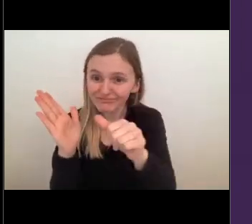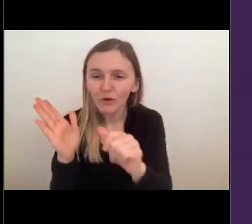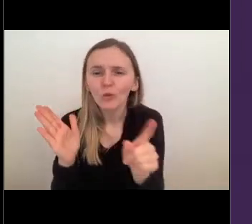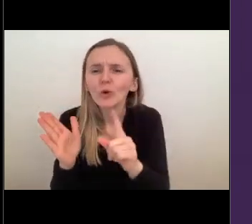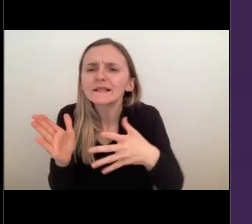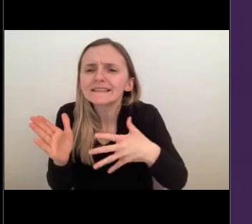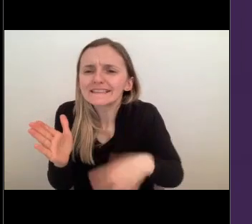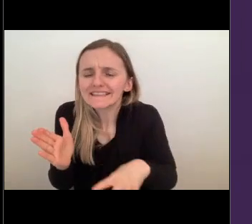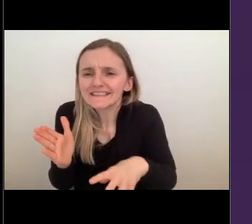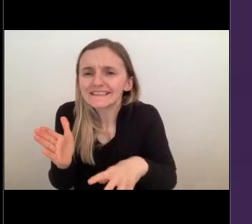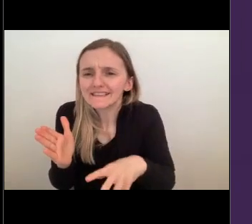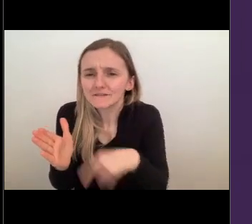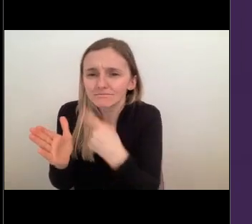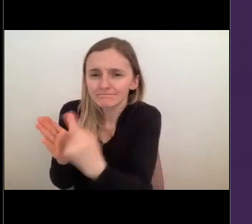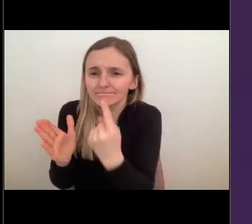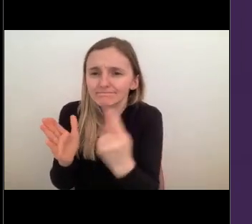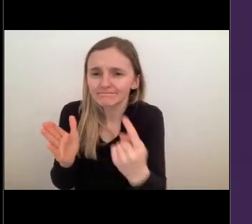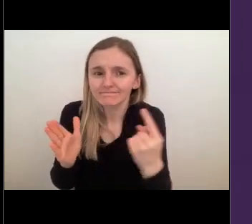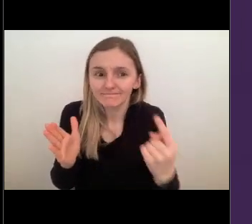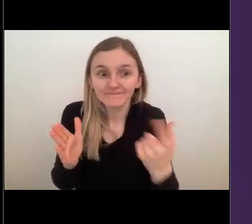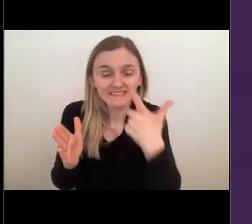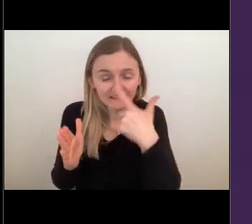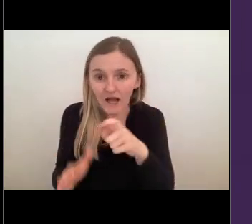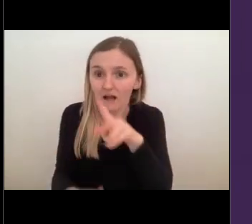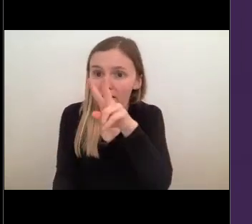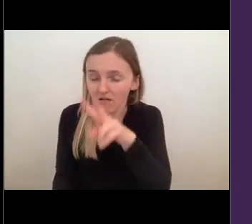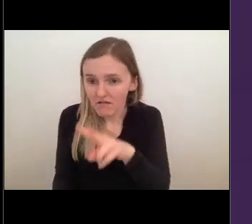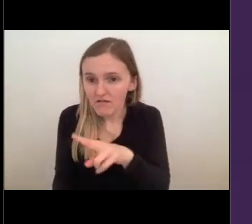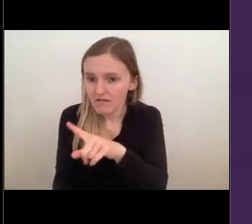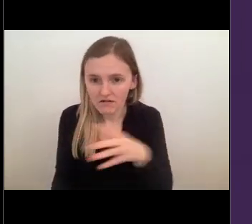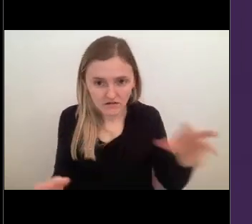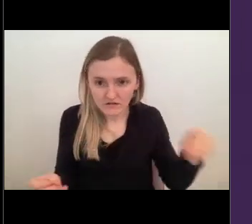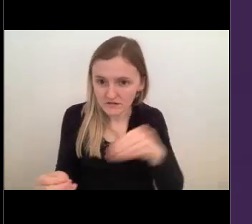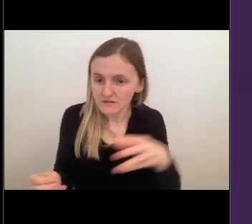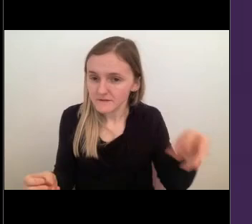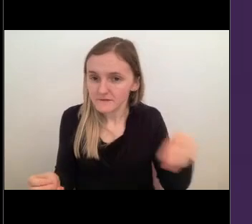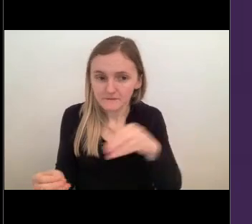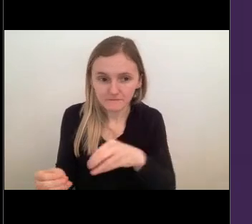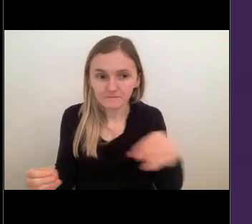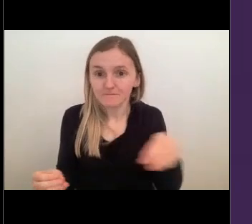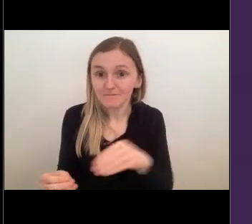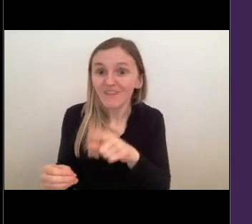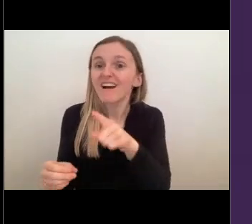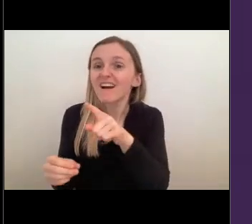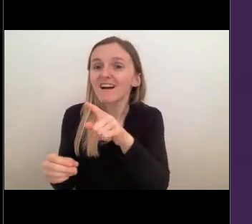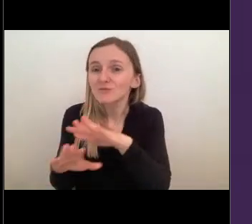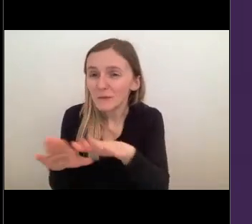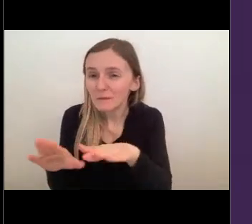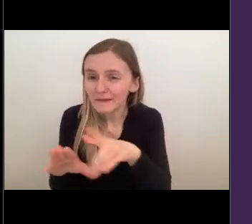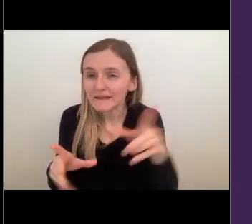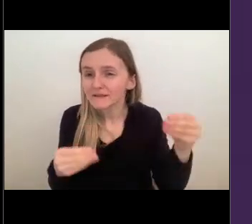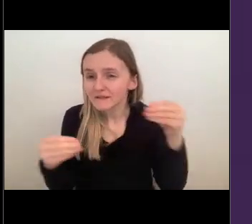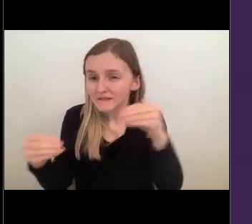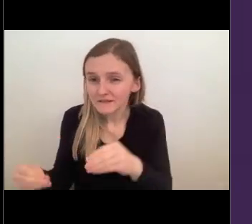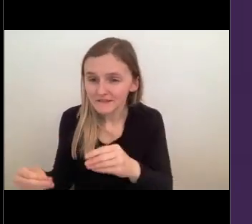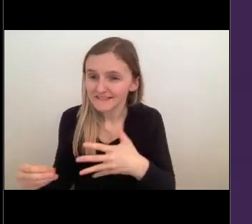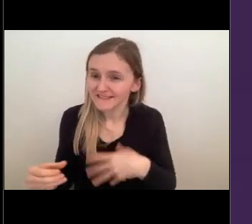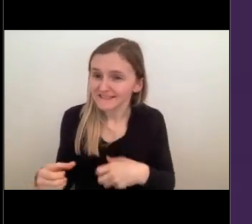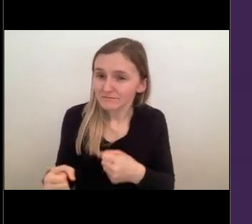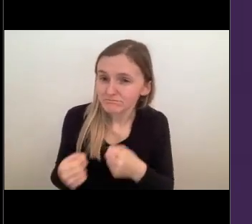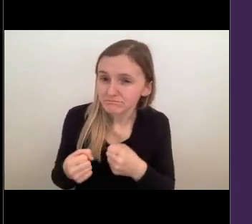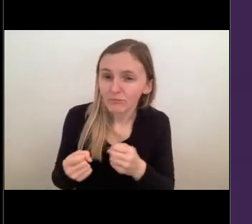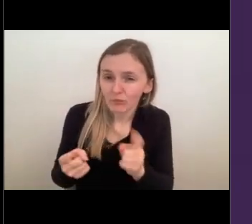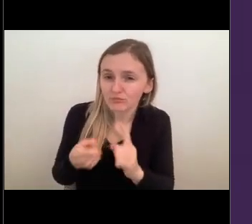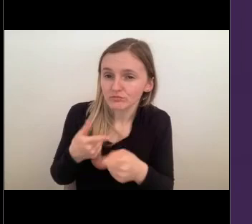each lesson, so he can literally run through that. So what if he'll need a swim kit, if he'll need a PE kit, what books will he need for